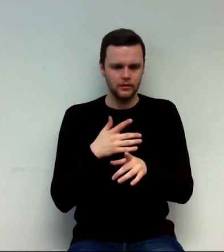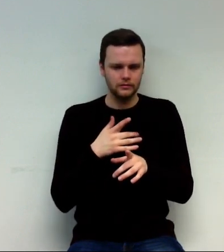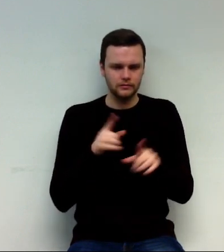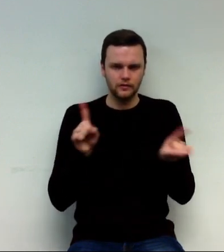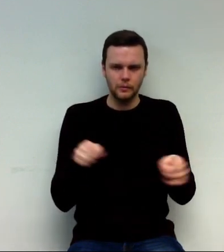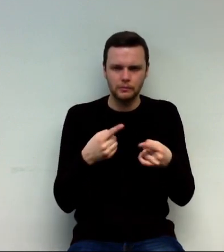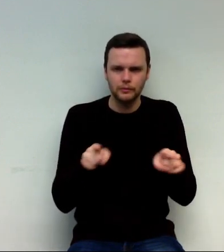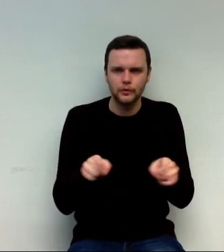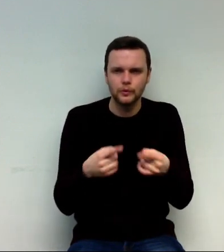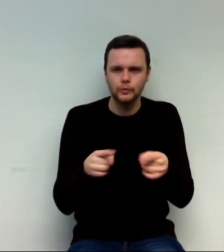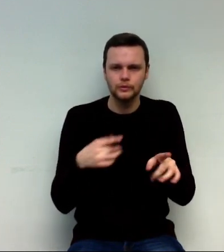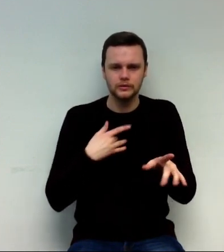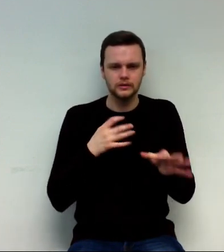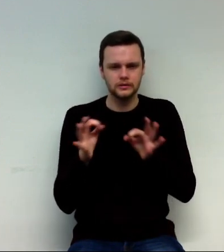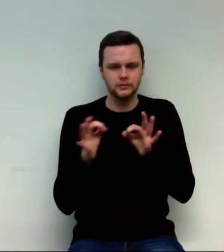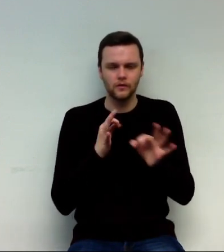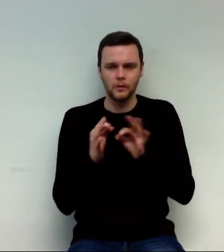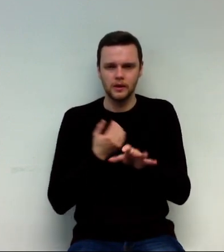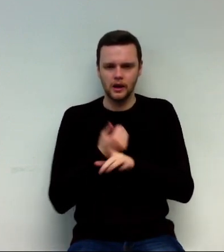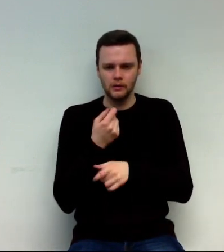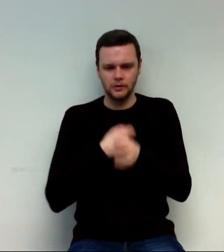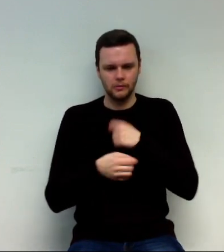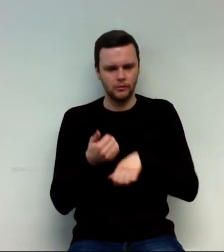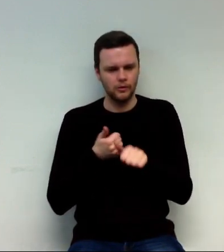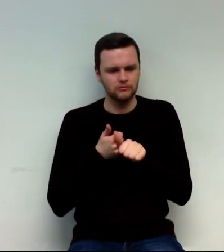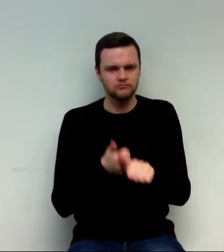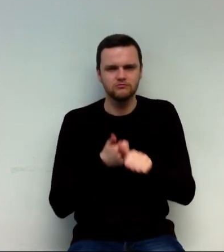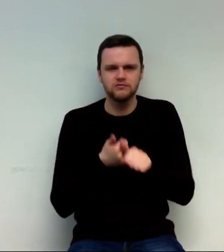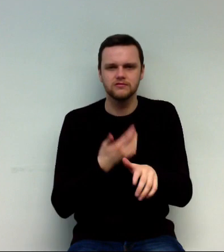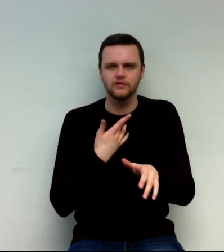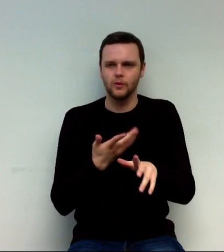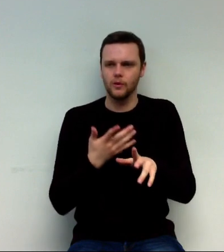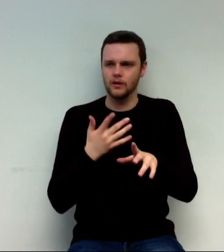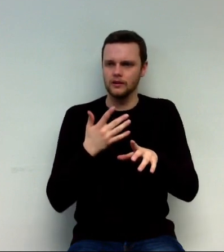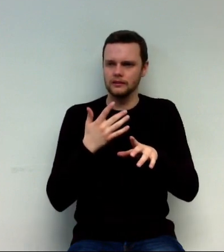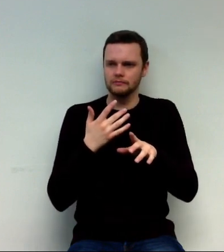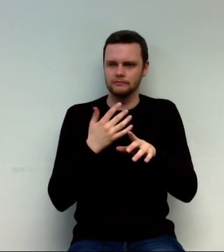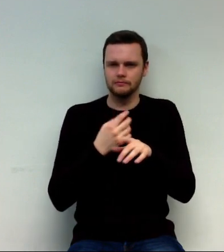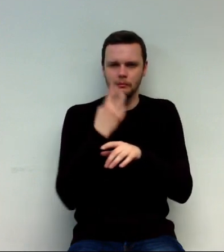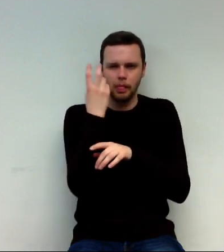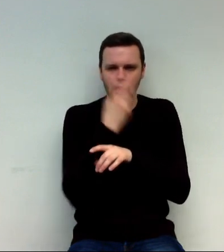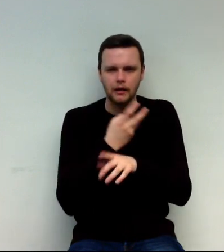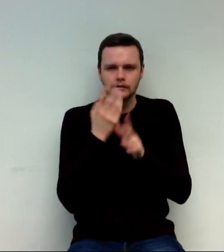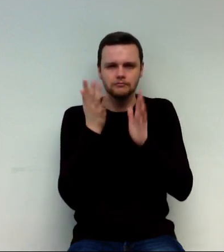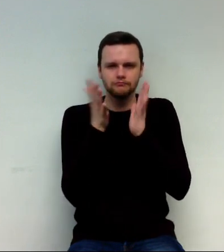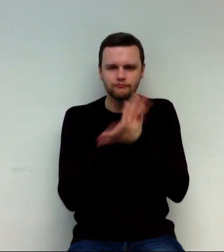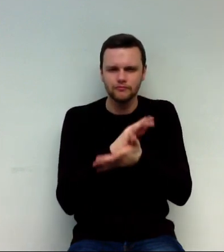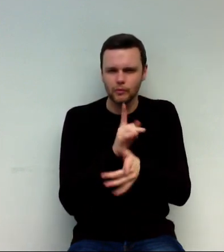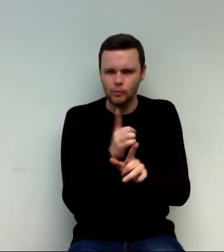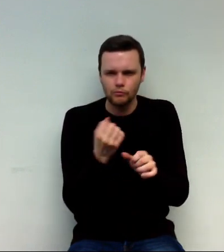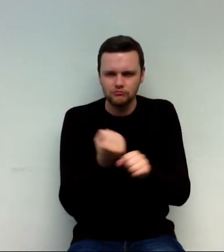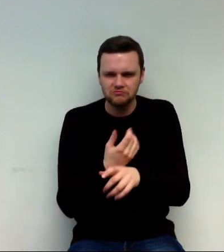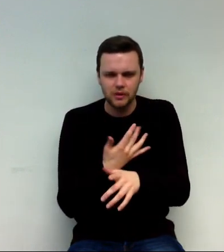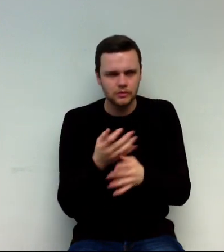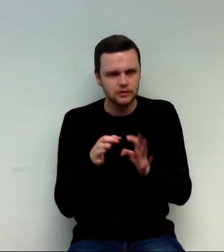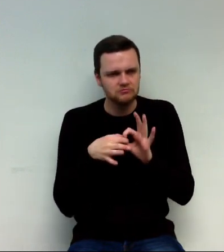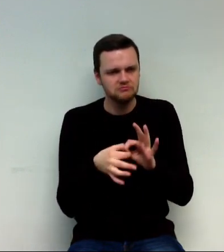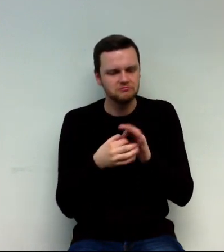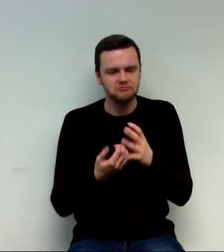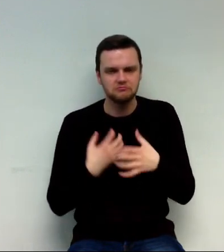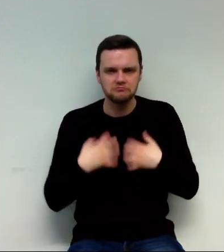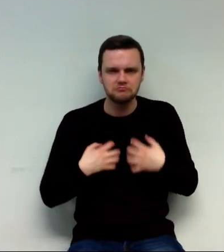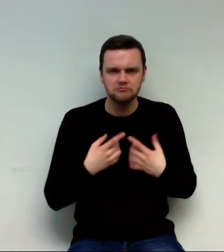or visually impaired people? So is this one that we can support with, or who do we recommend talking with to get an answer? It's a really good